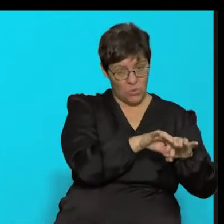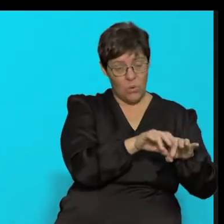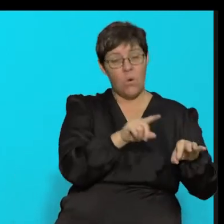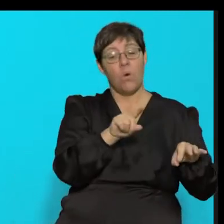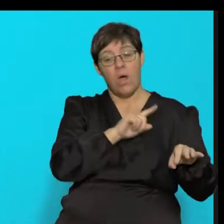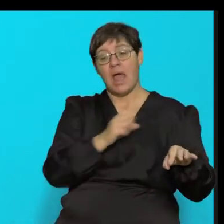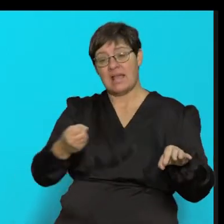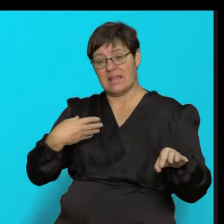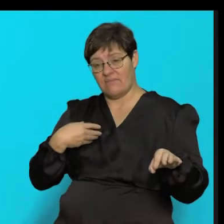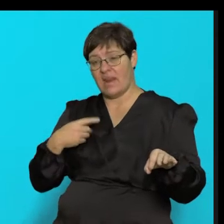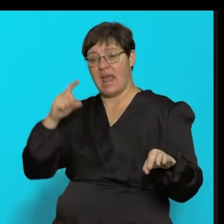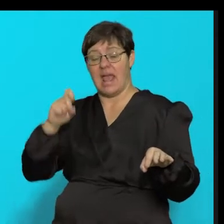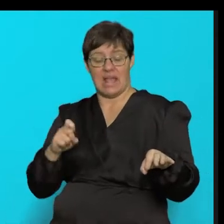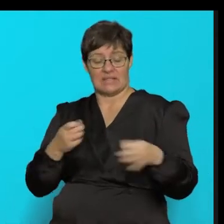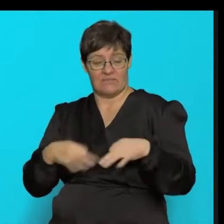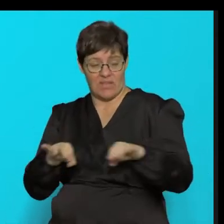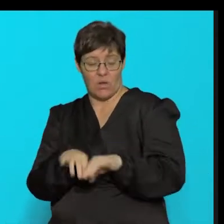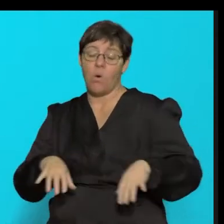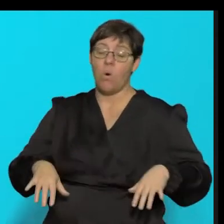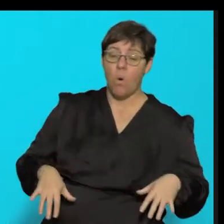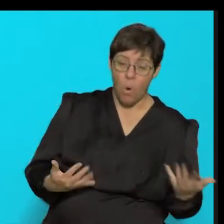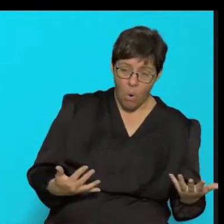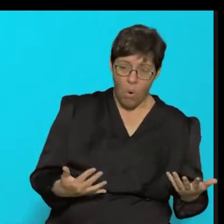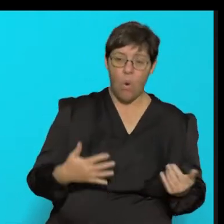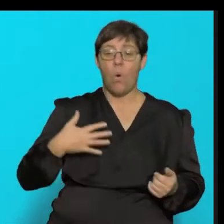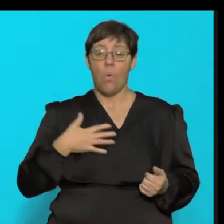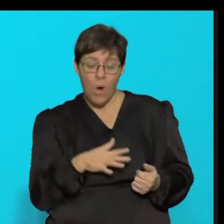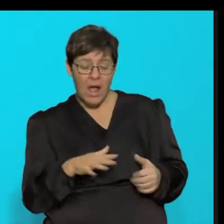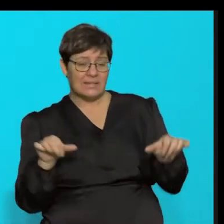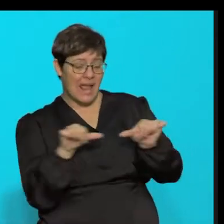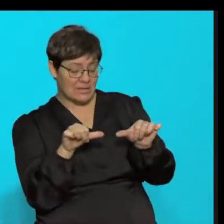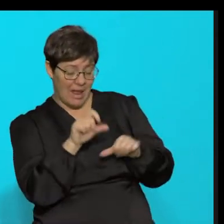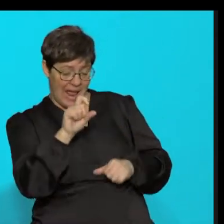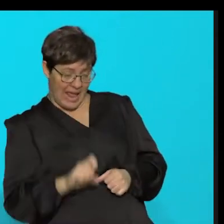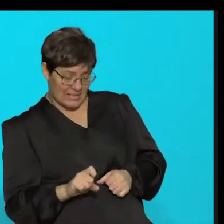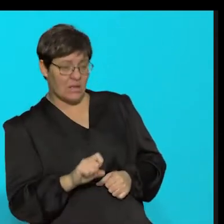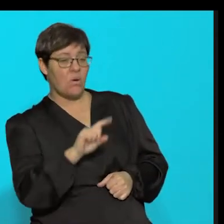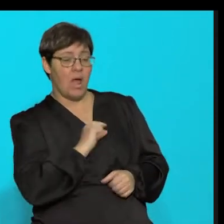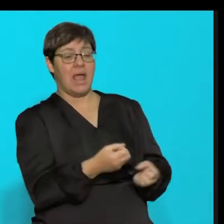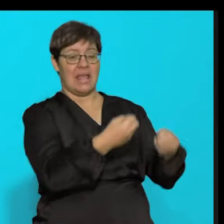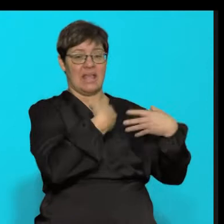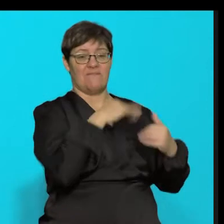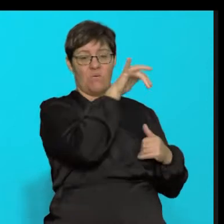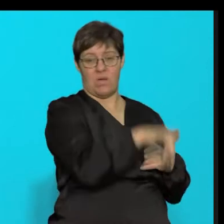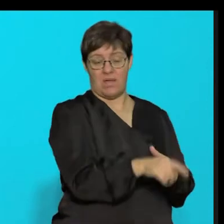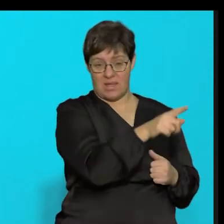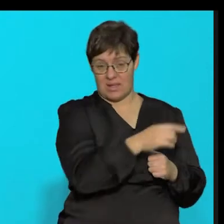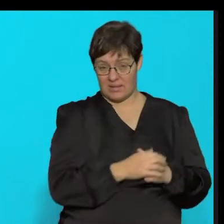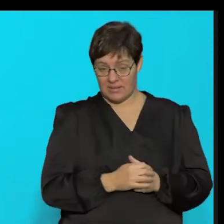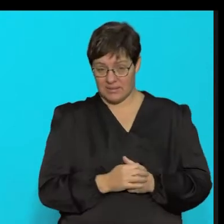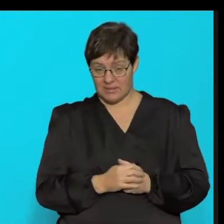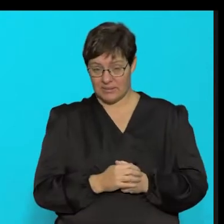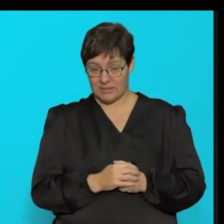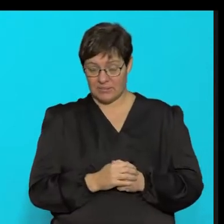y given the value of x, or we want to estimate x given y.